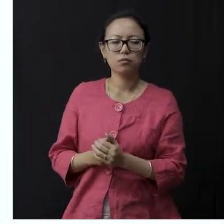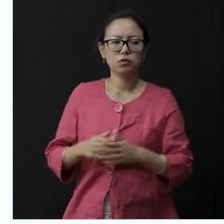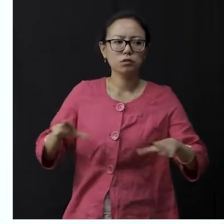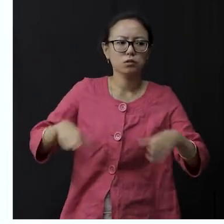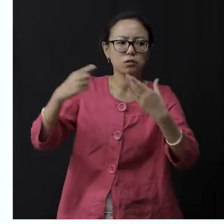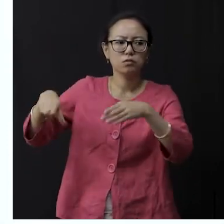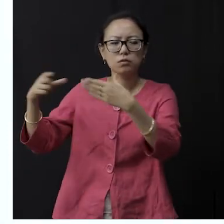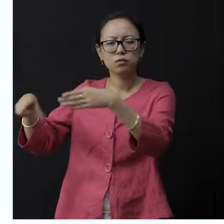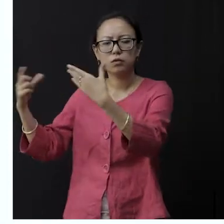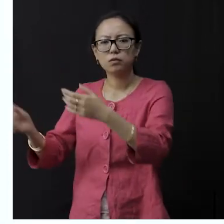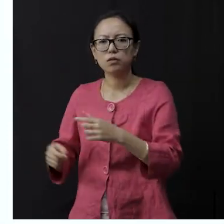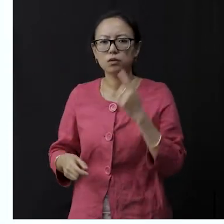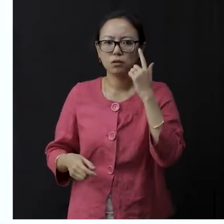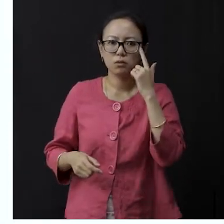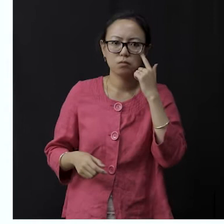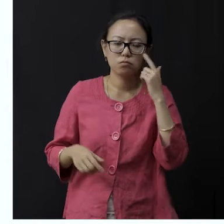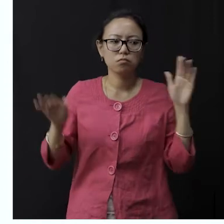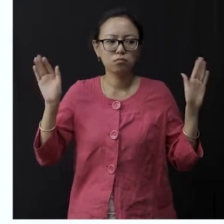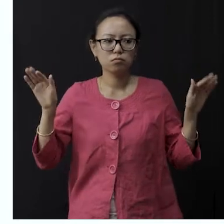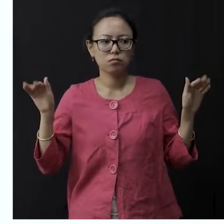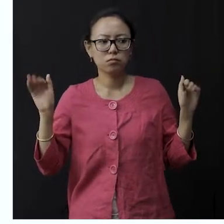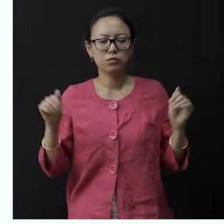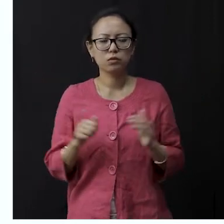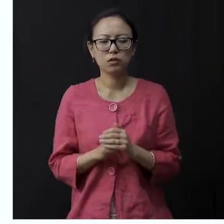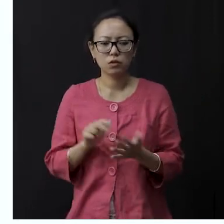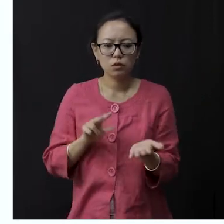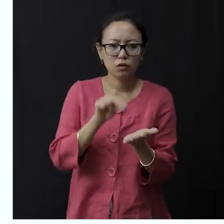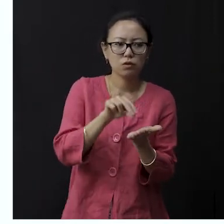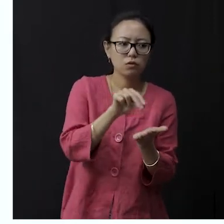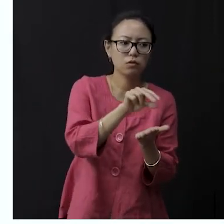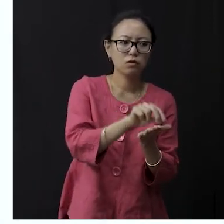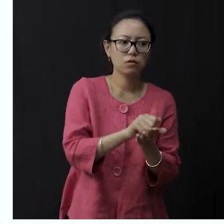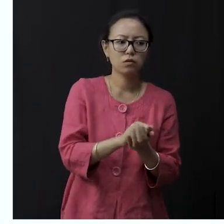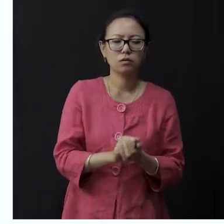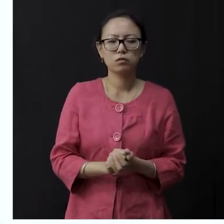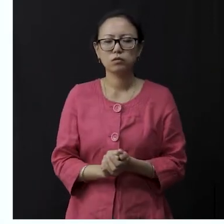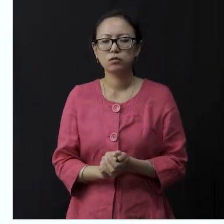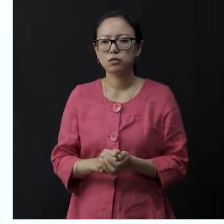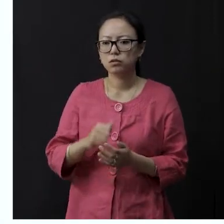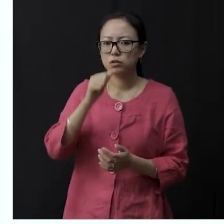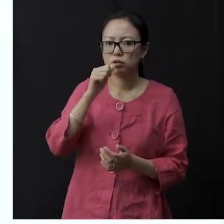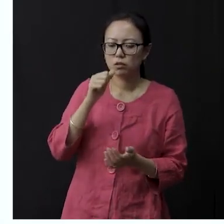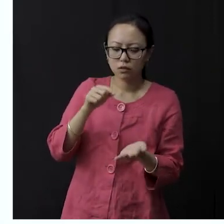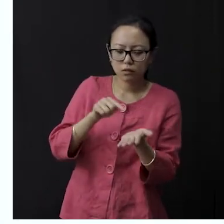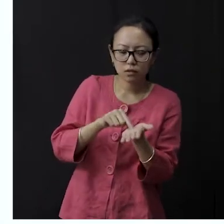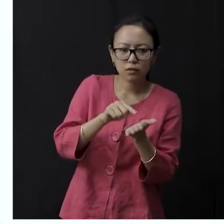call. Only the cricket whistling while the dew drops